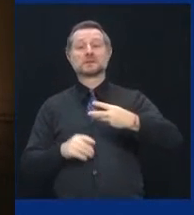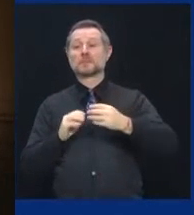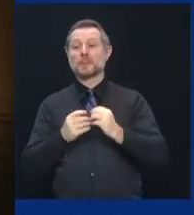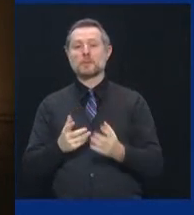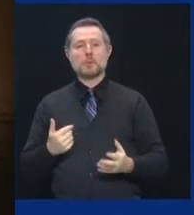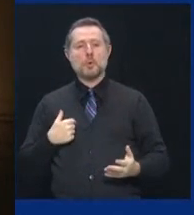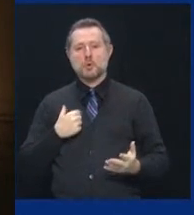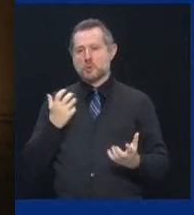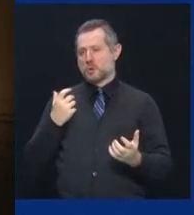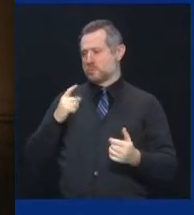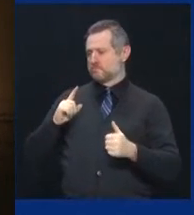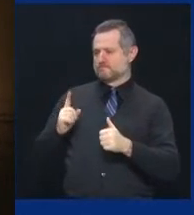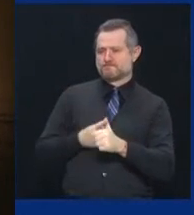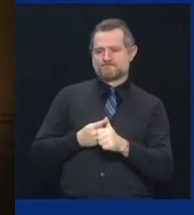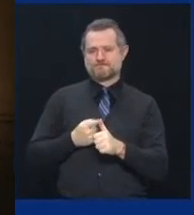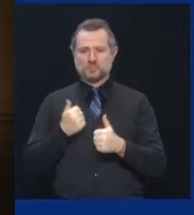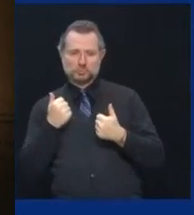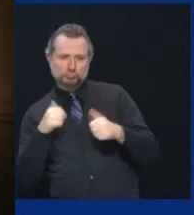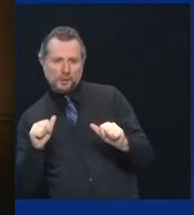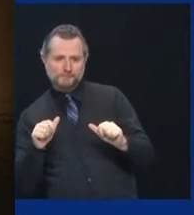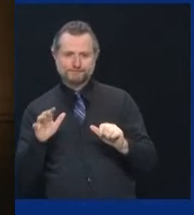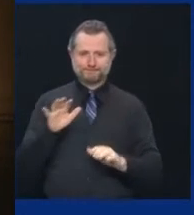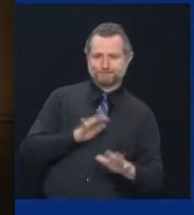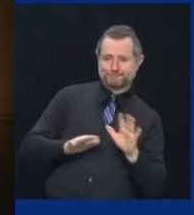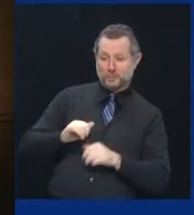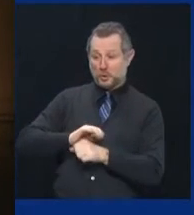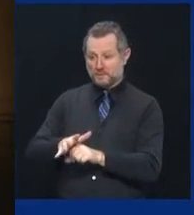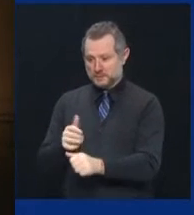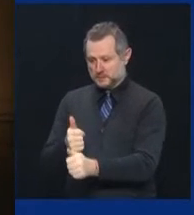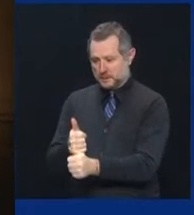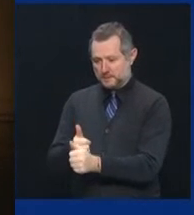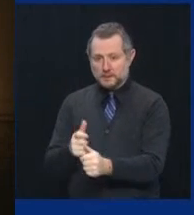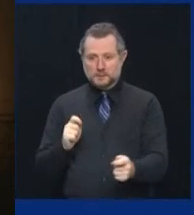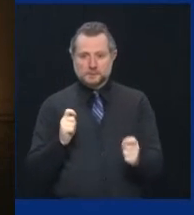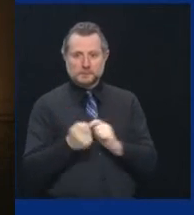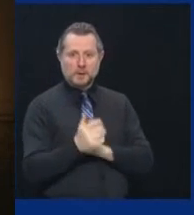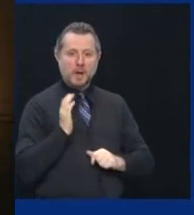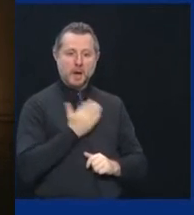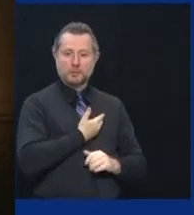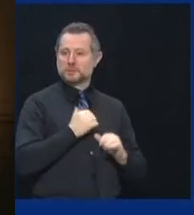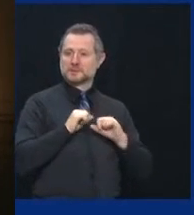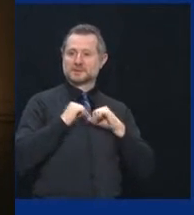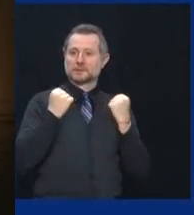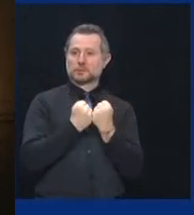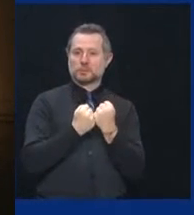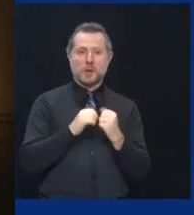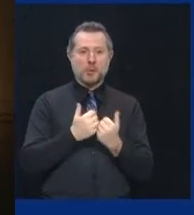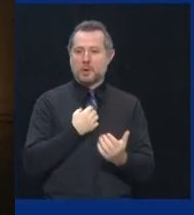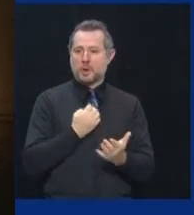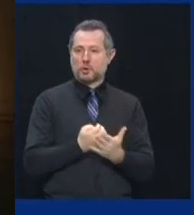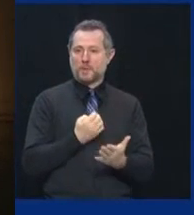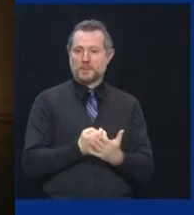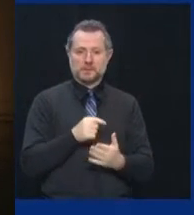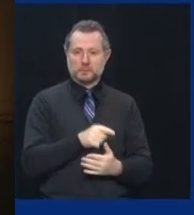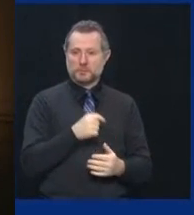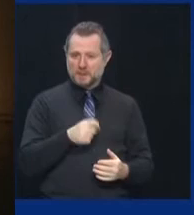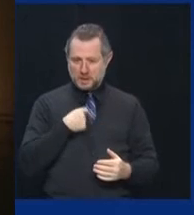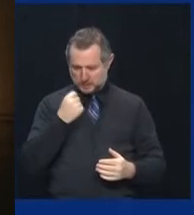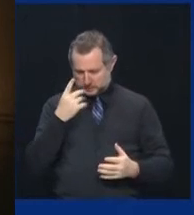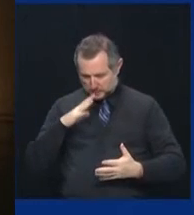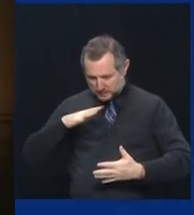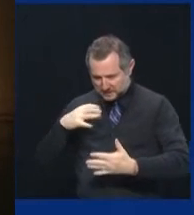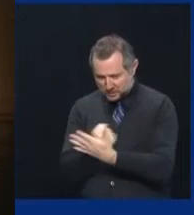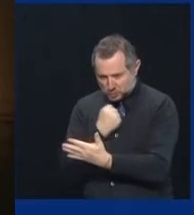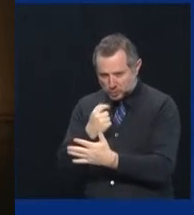to anticipate how COVID will transform our society and economy. And we must capitalize